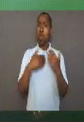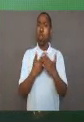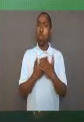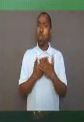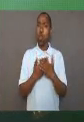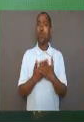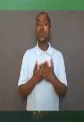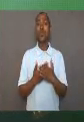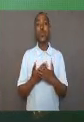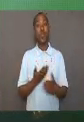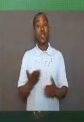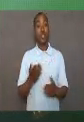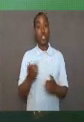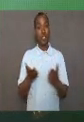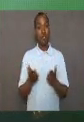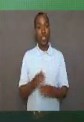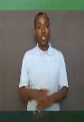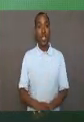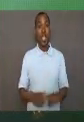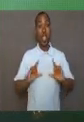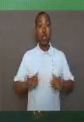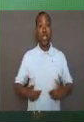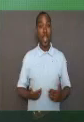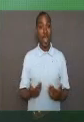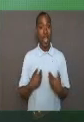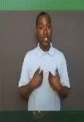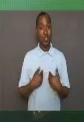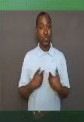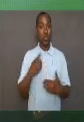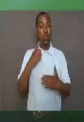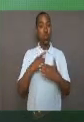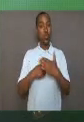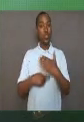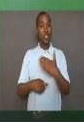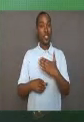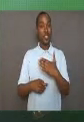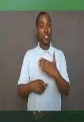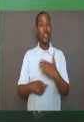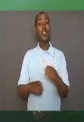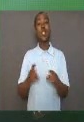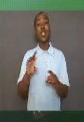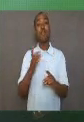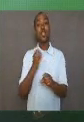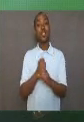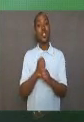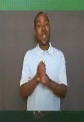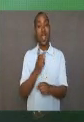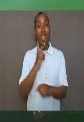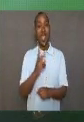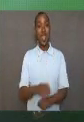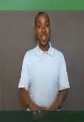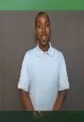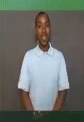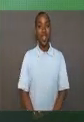process. As you can see from the results of our activity, you take